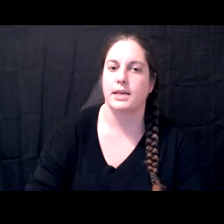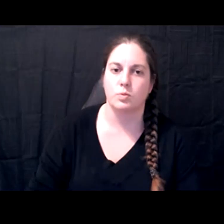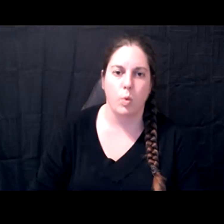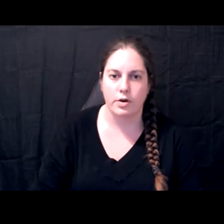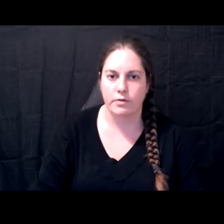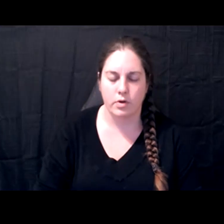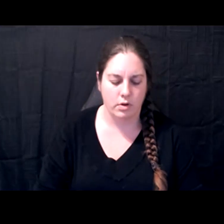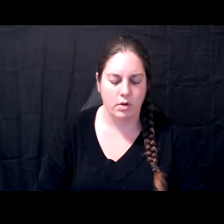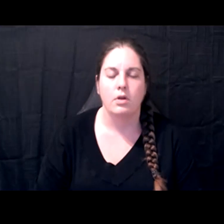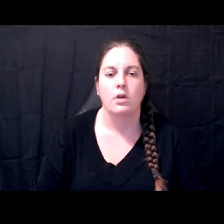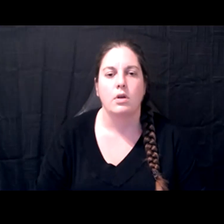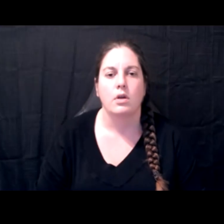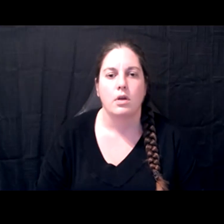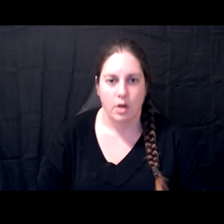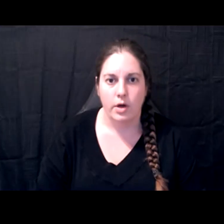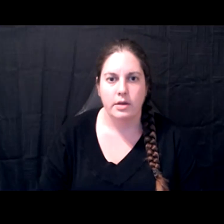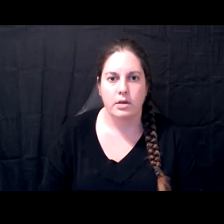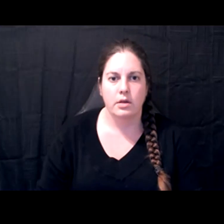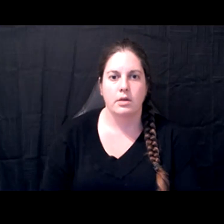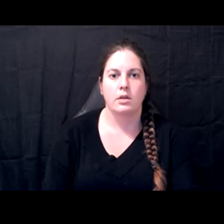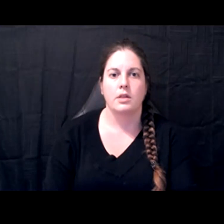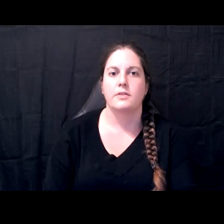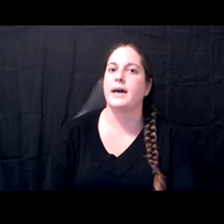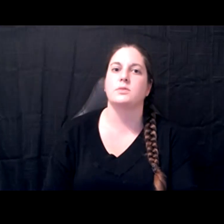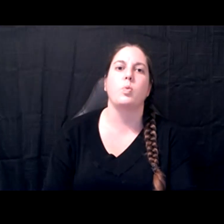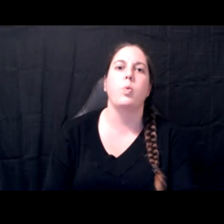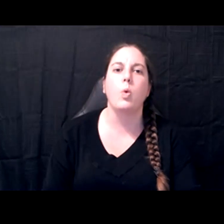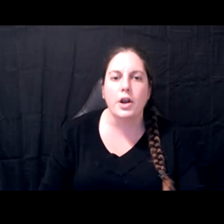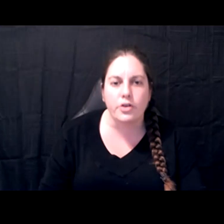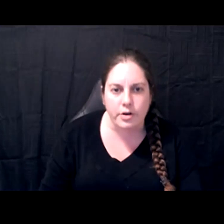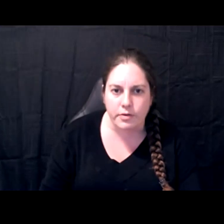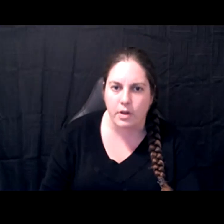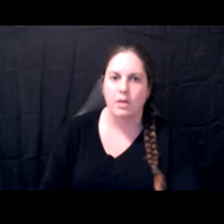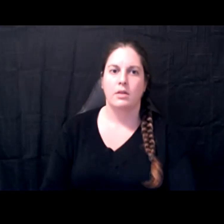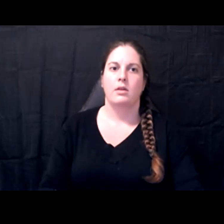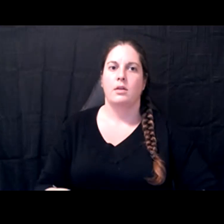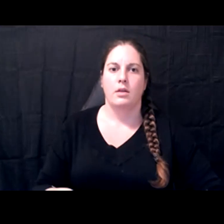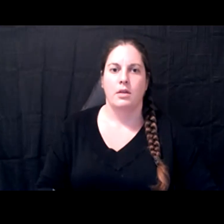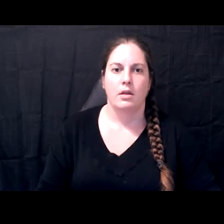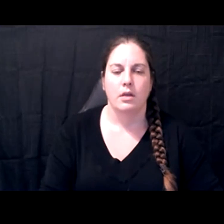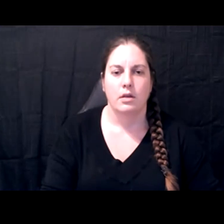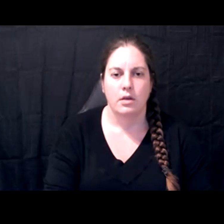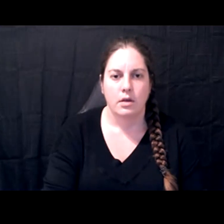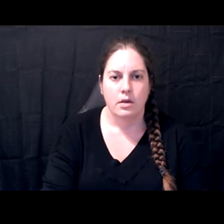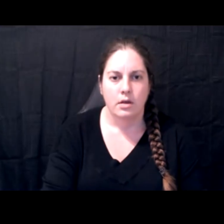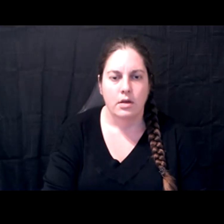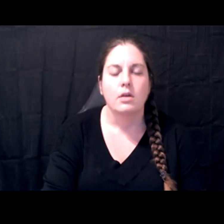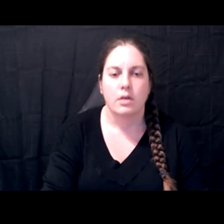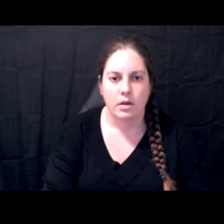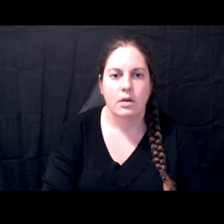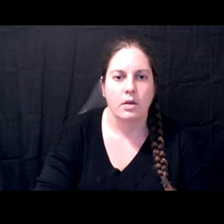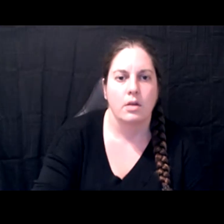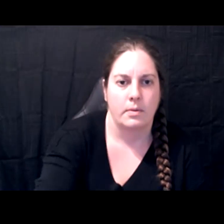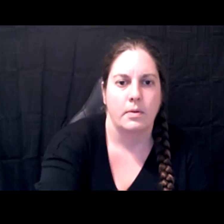them through YouTube so that they can be captioned. And then, That's wonderful. yeah, so if you look in the announcements right